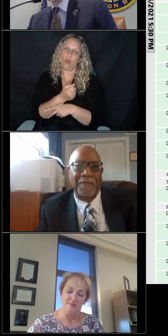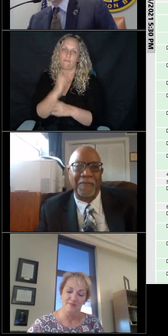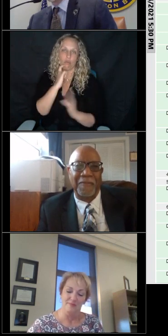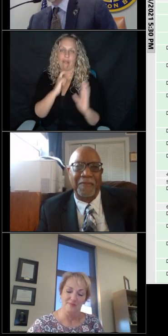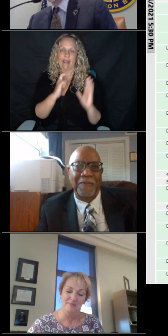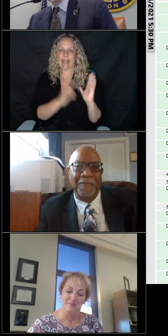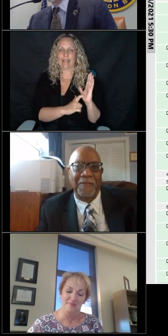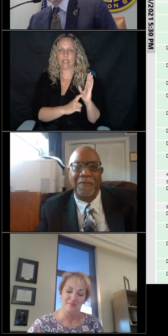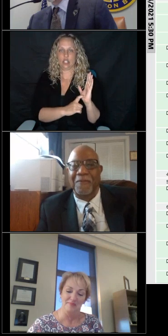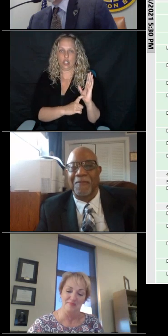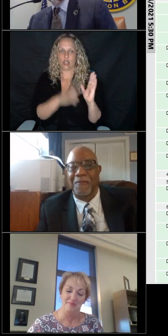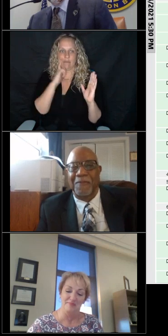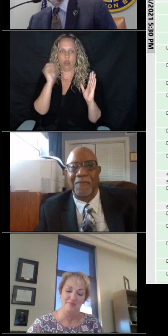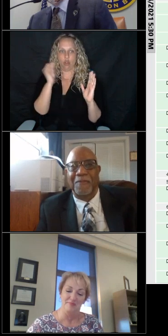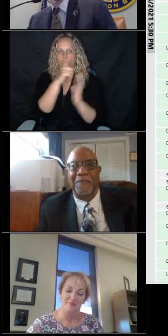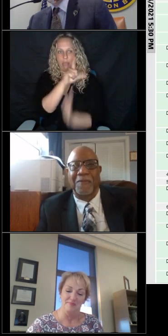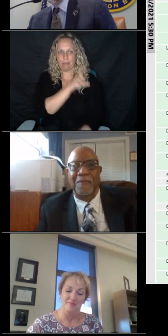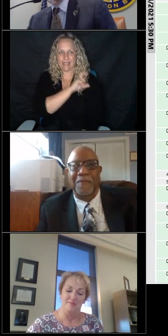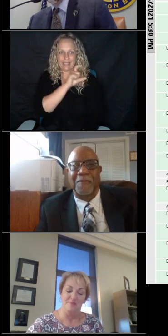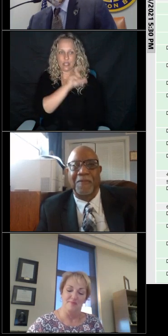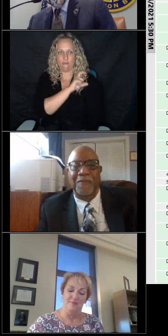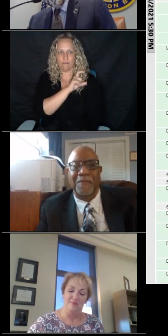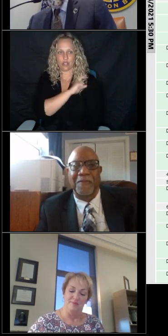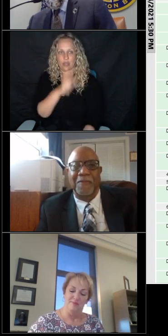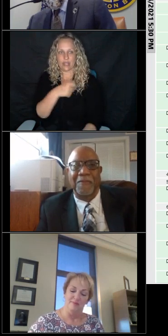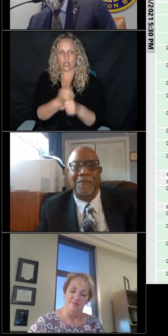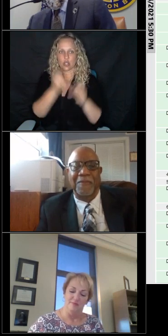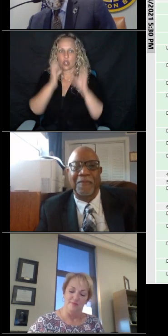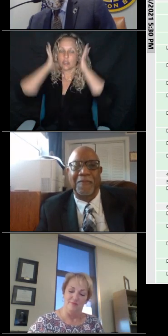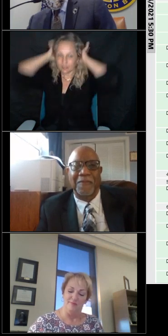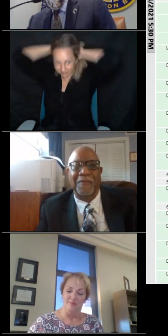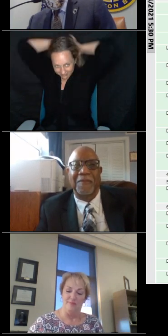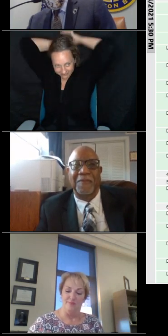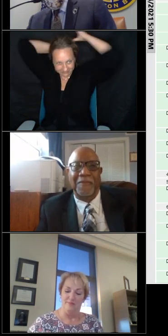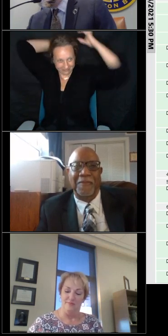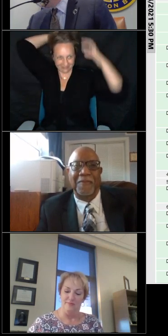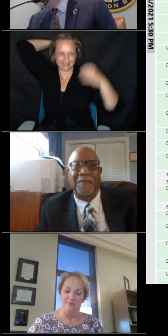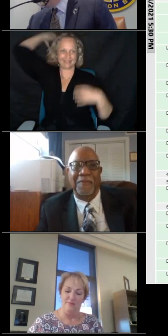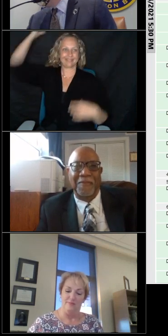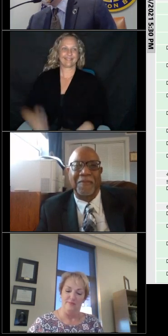recognition for all the police officers this past year.